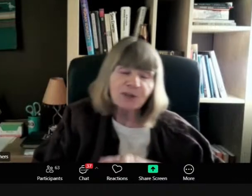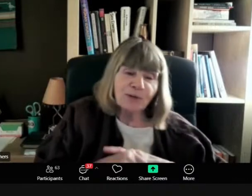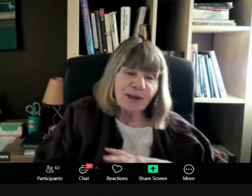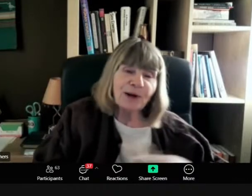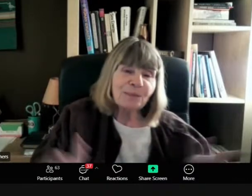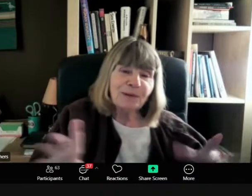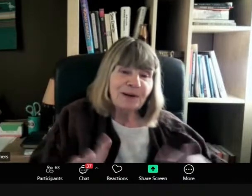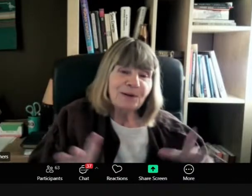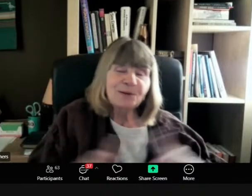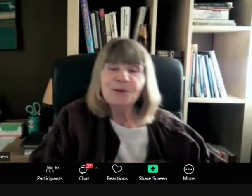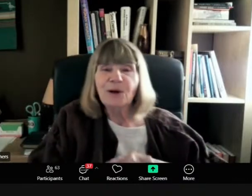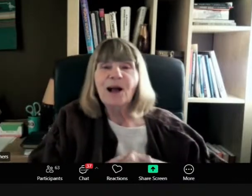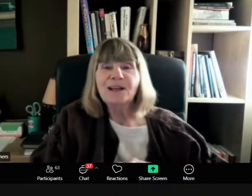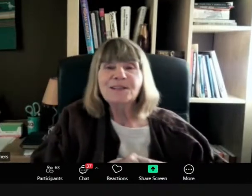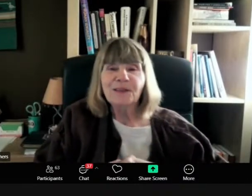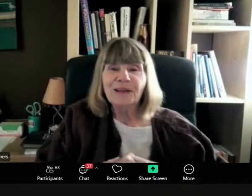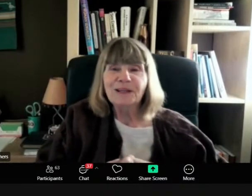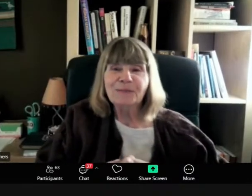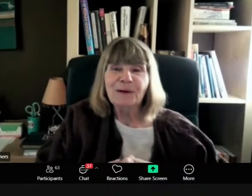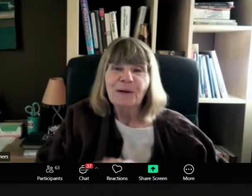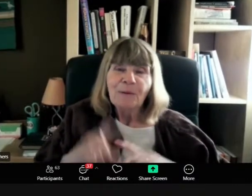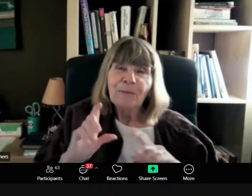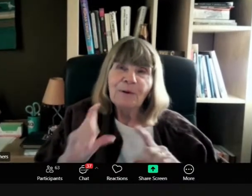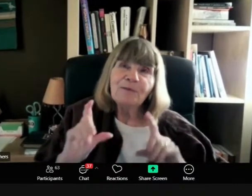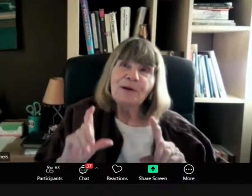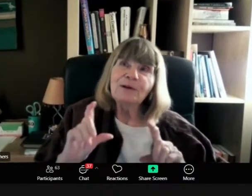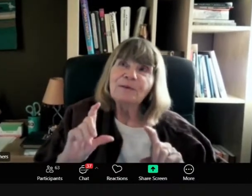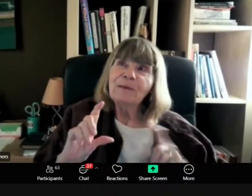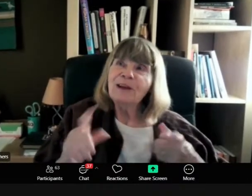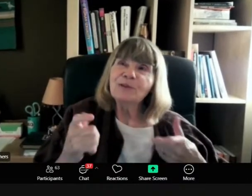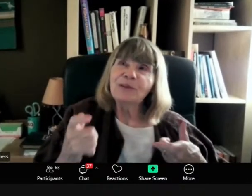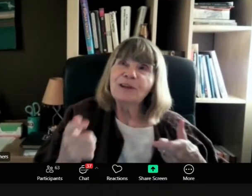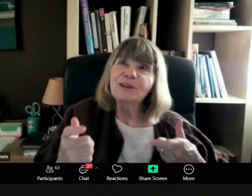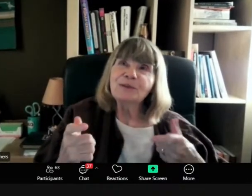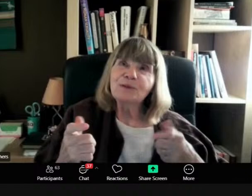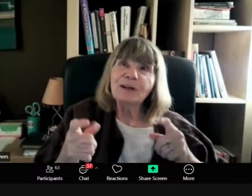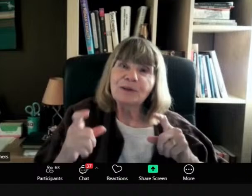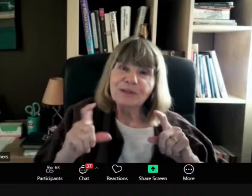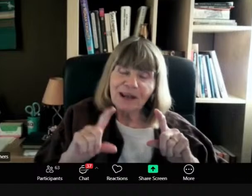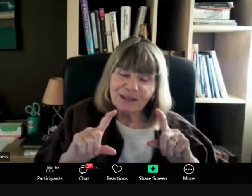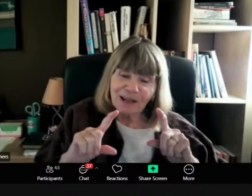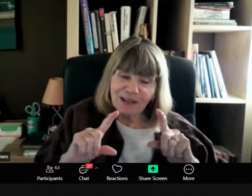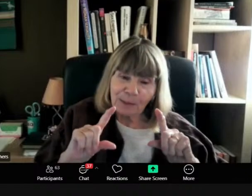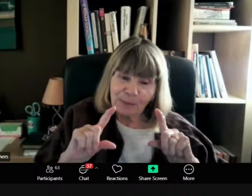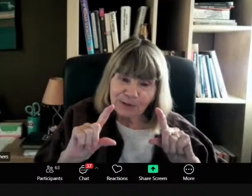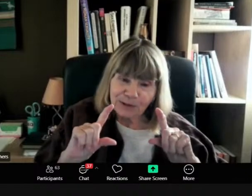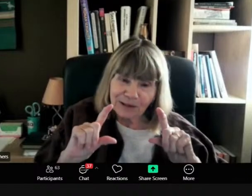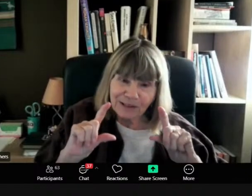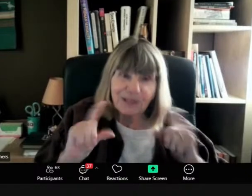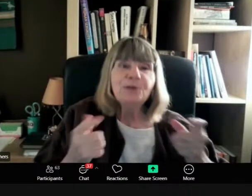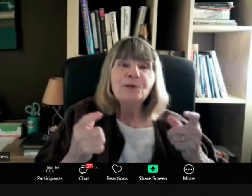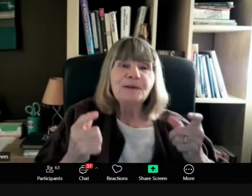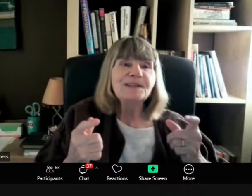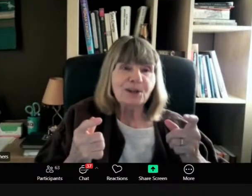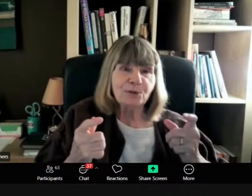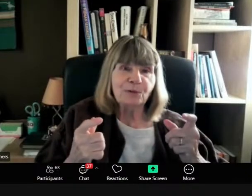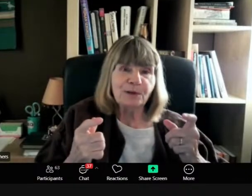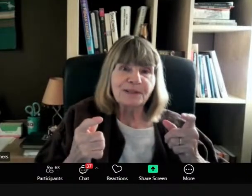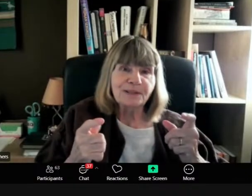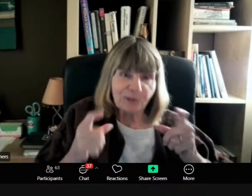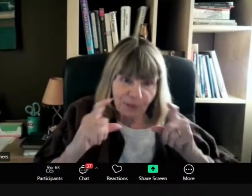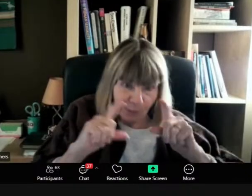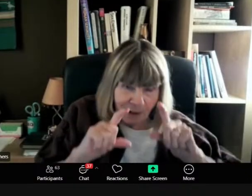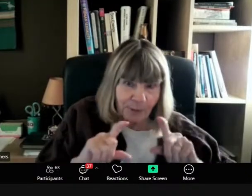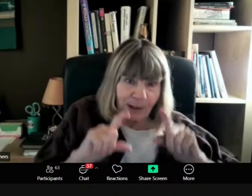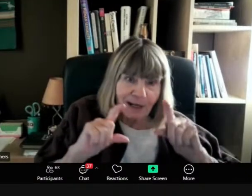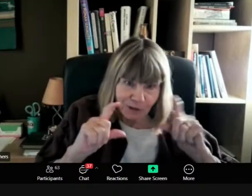And sexual therapy includes all kinds of things, but one of the major things we try to do is get couples to continue to be sexual, for